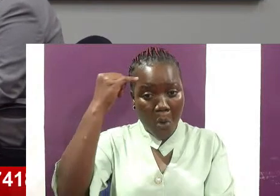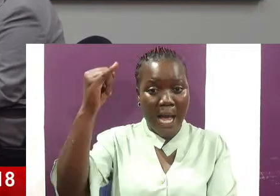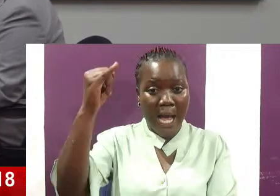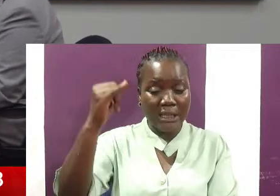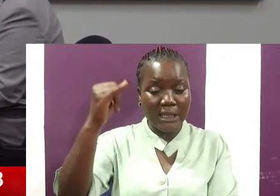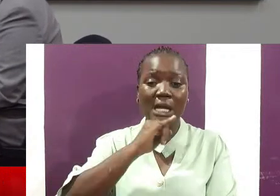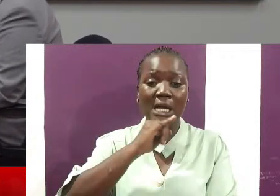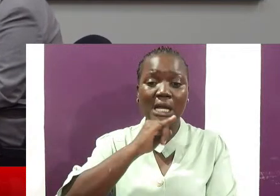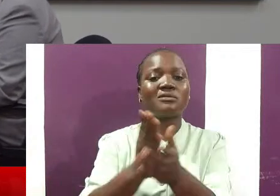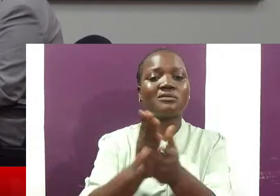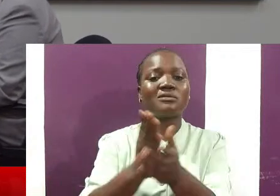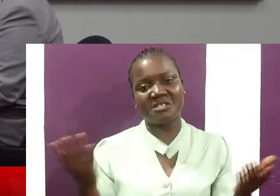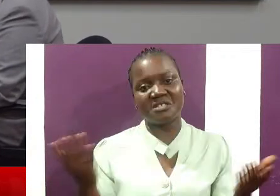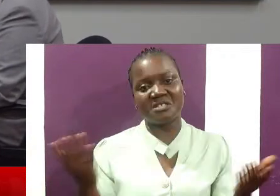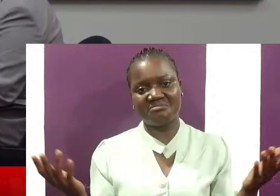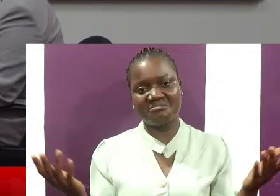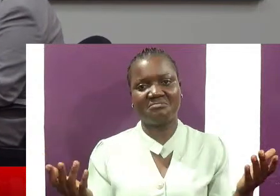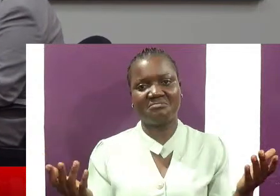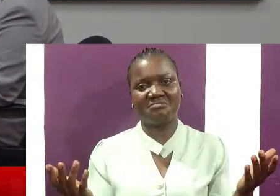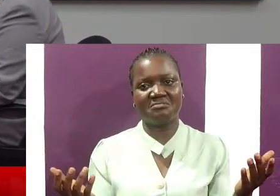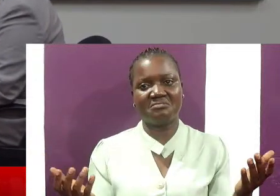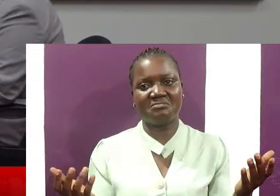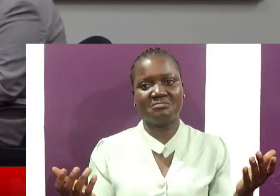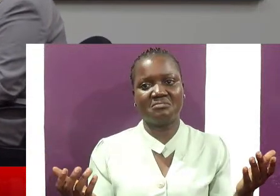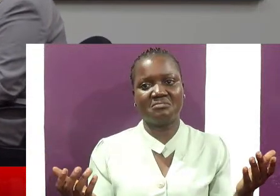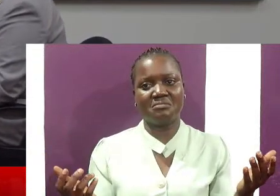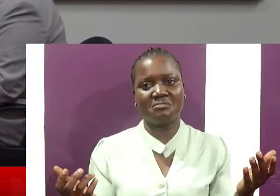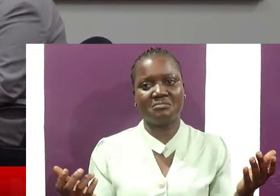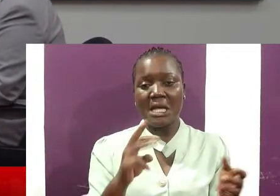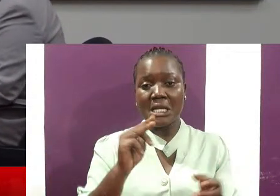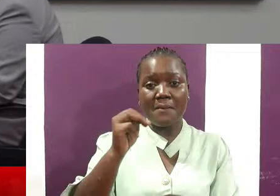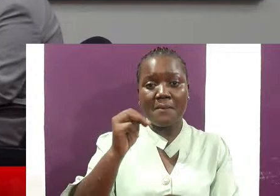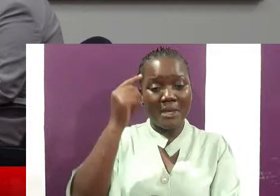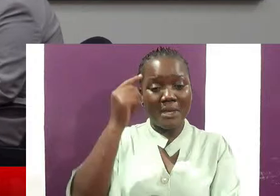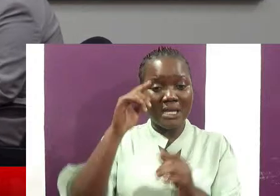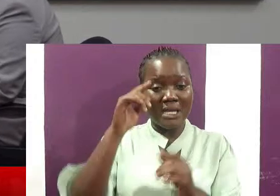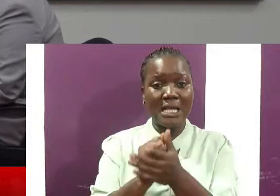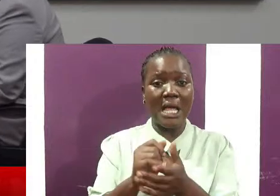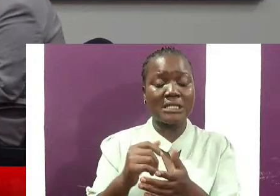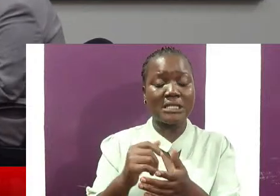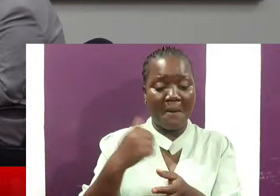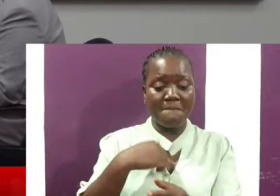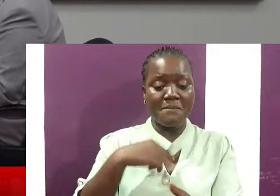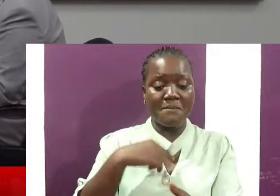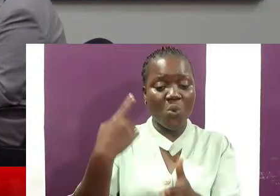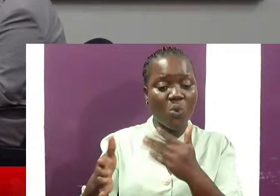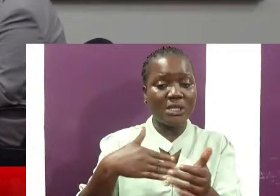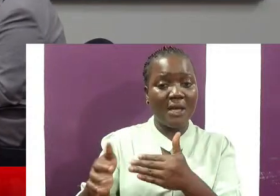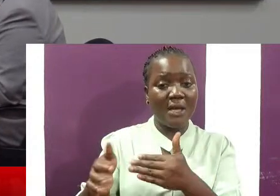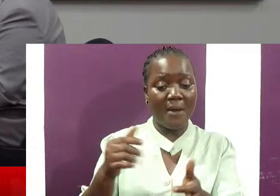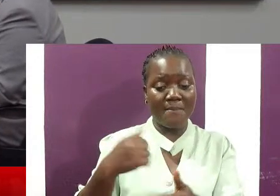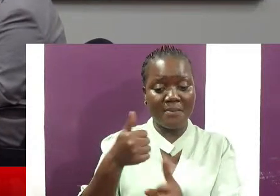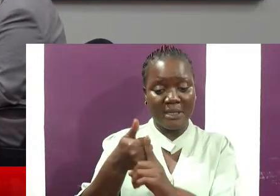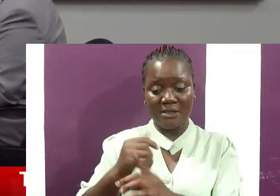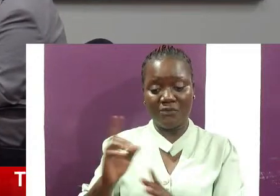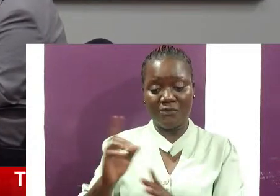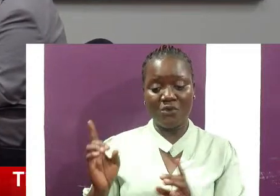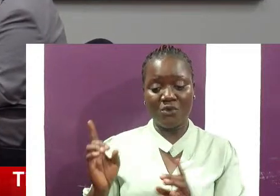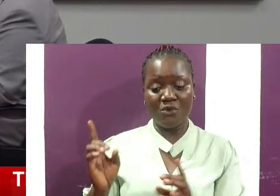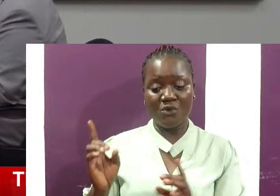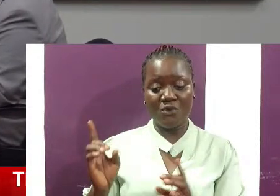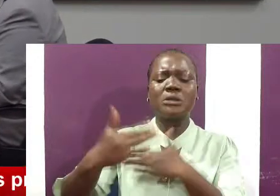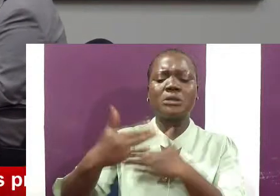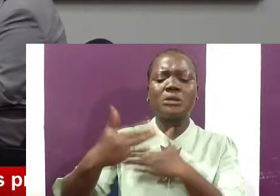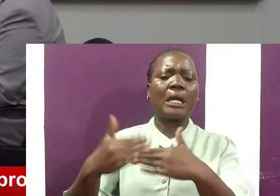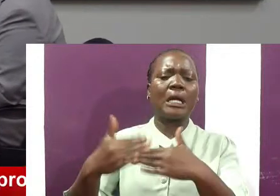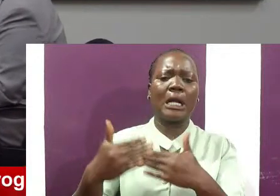to change. God's love and grace cover me. Well, the Galatians were told, no, no, you do have to change. You do have to follow this